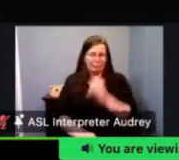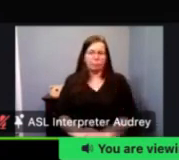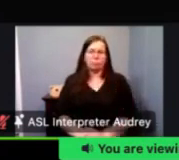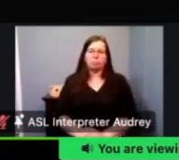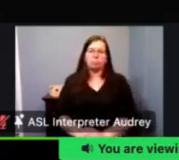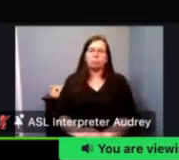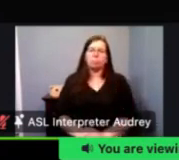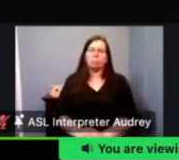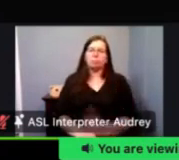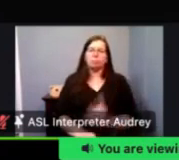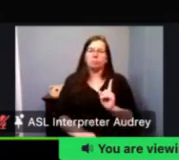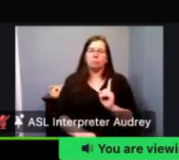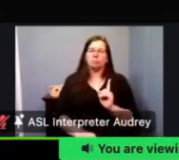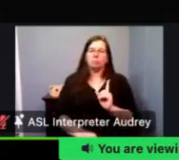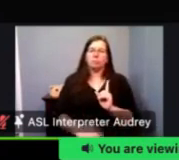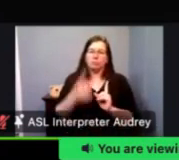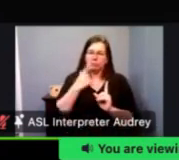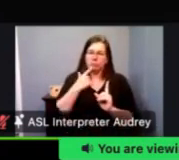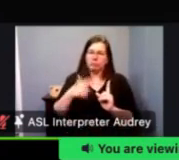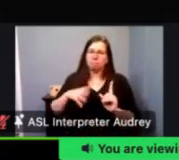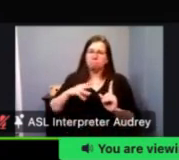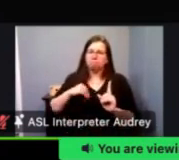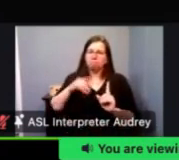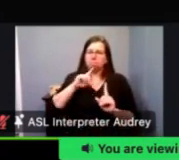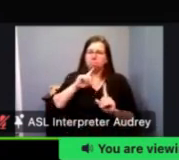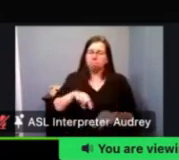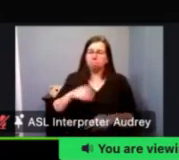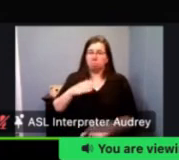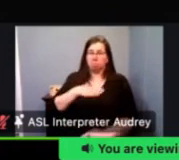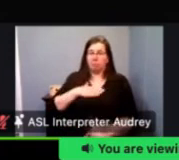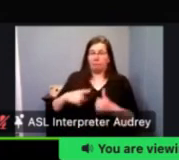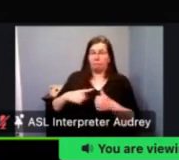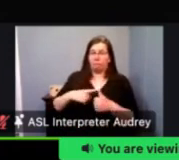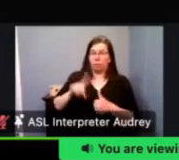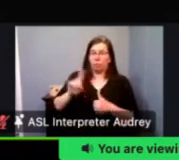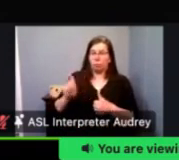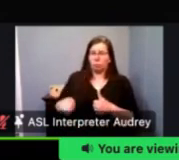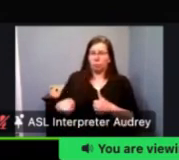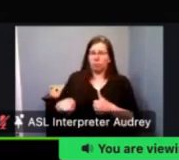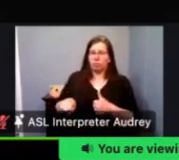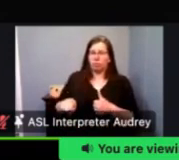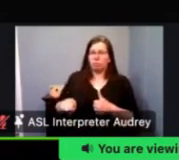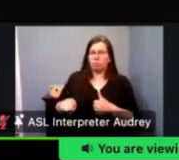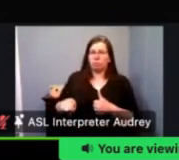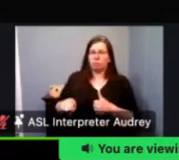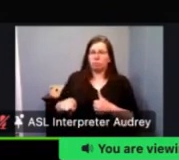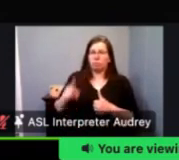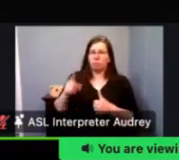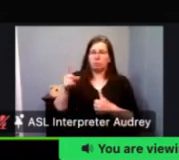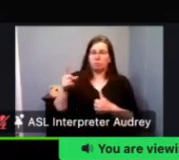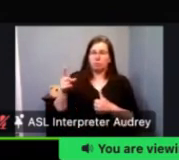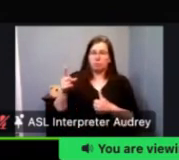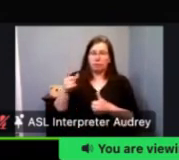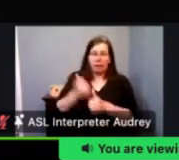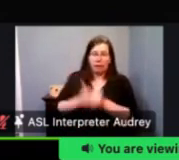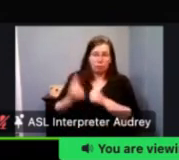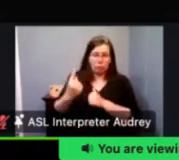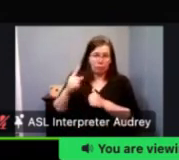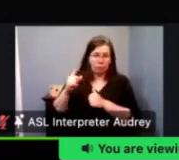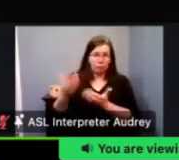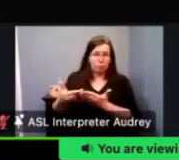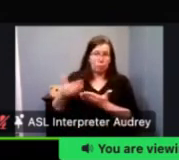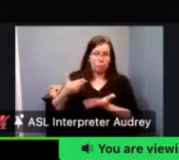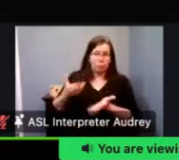I can take this one. I think, so my first question is, does everyone have to like pre-register